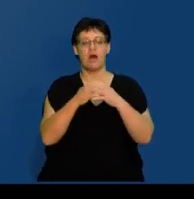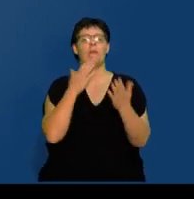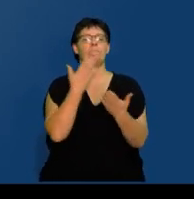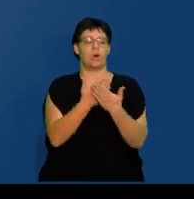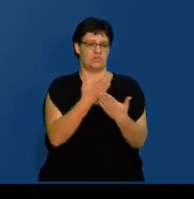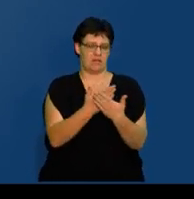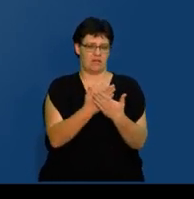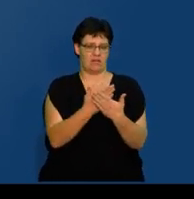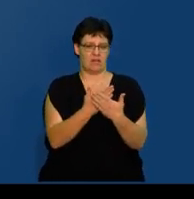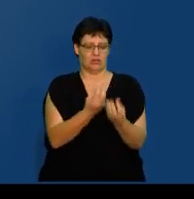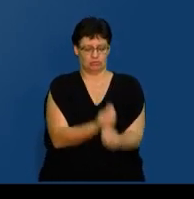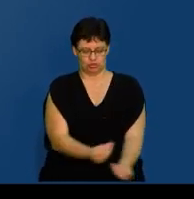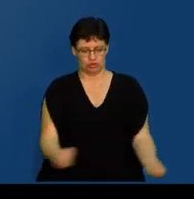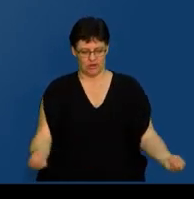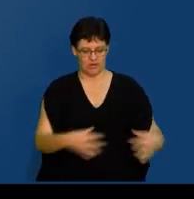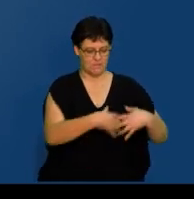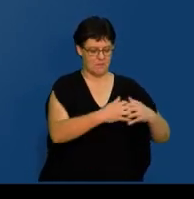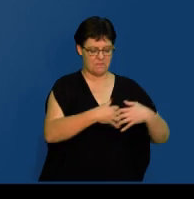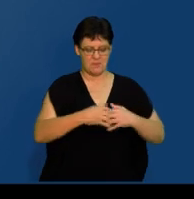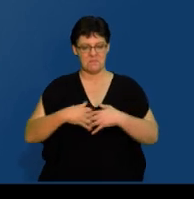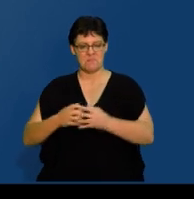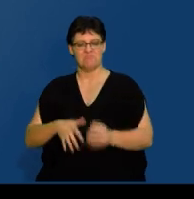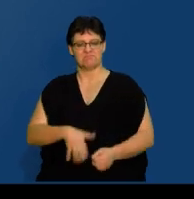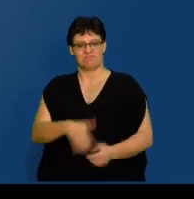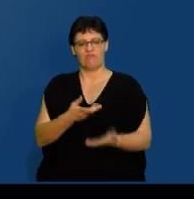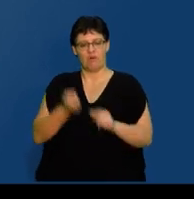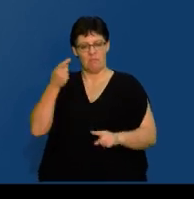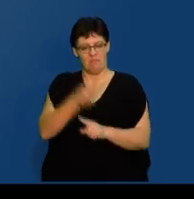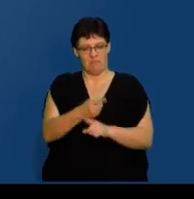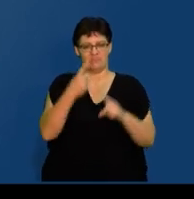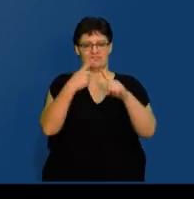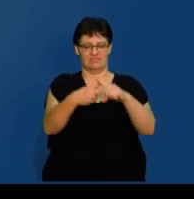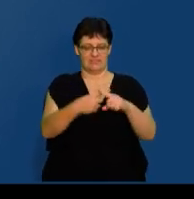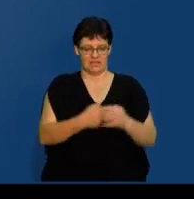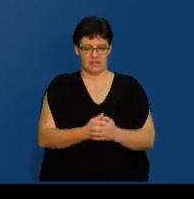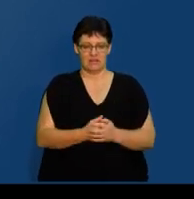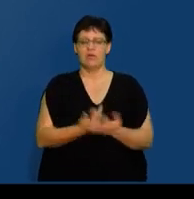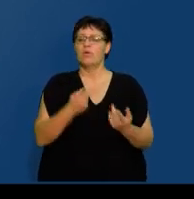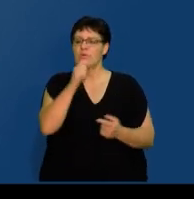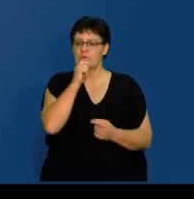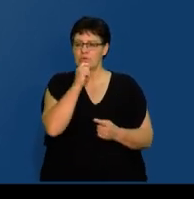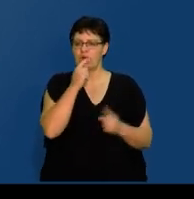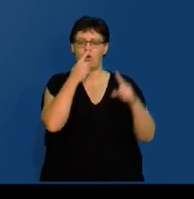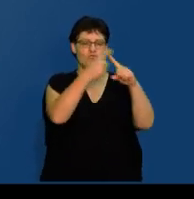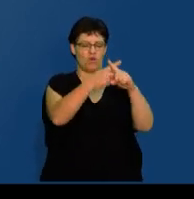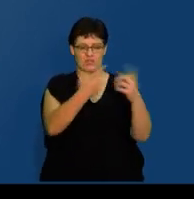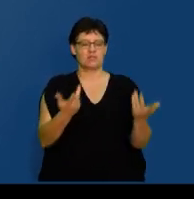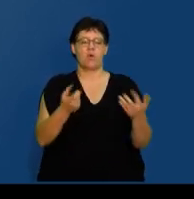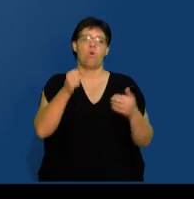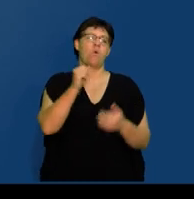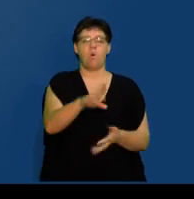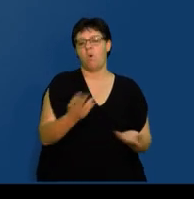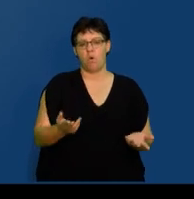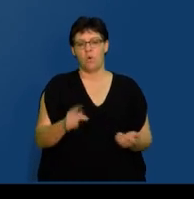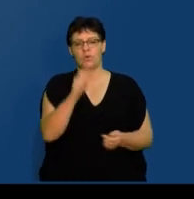possible offsprings that have formed from this genetic cross. And that can be done using this cross, or if you choose